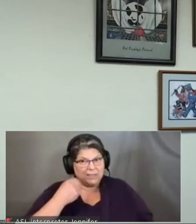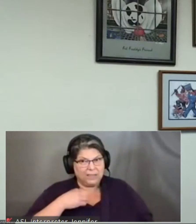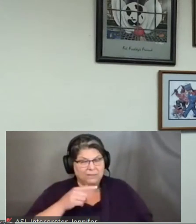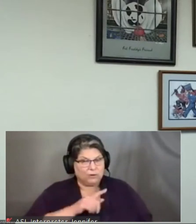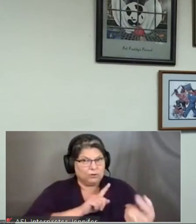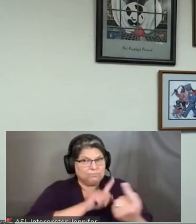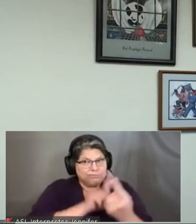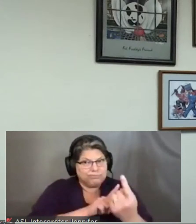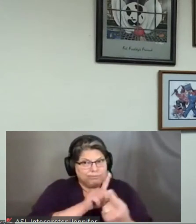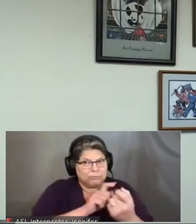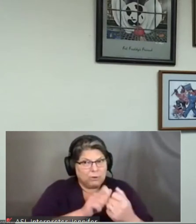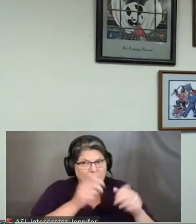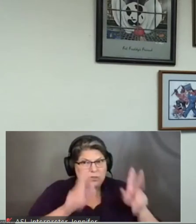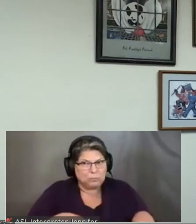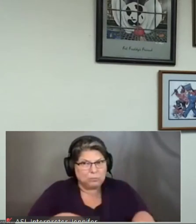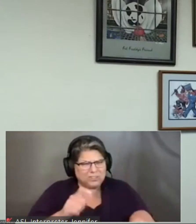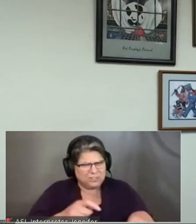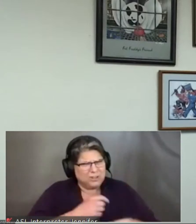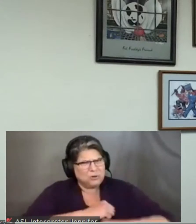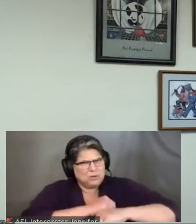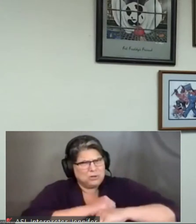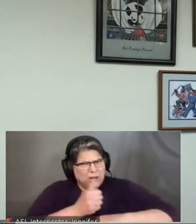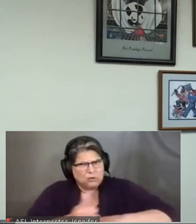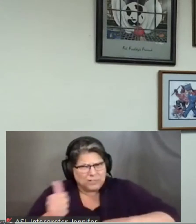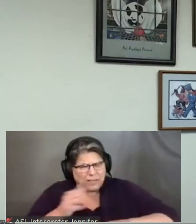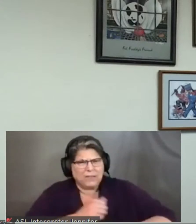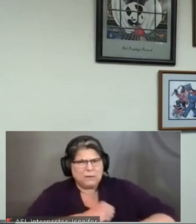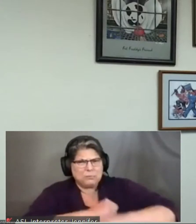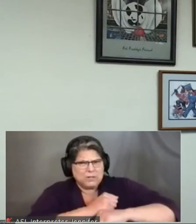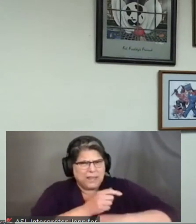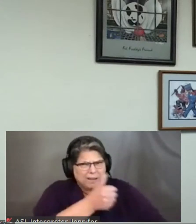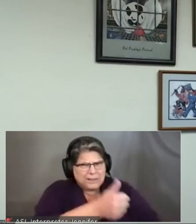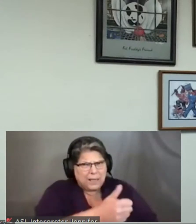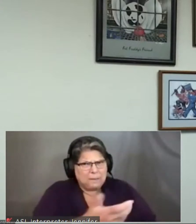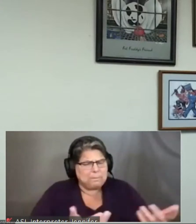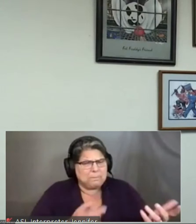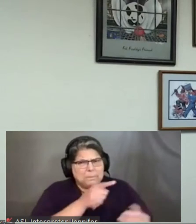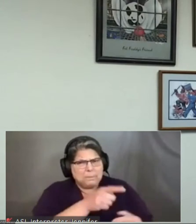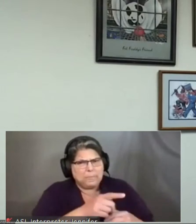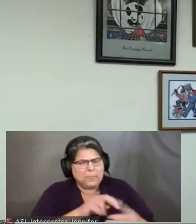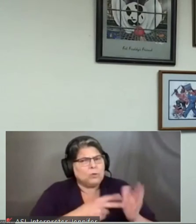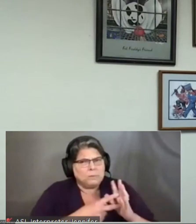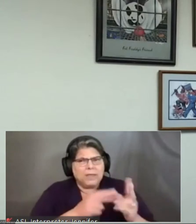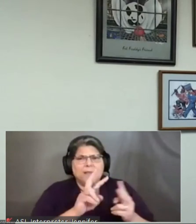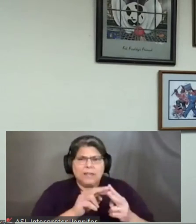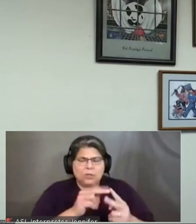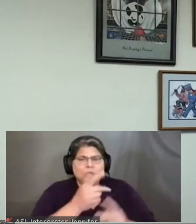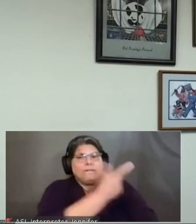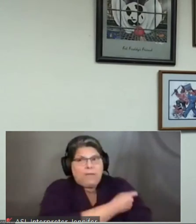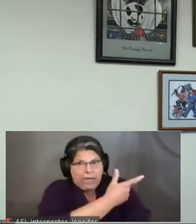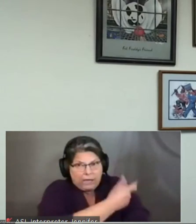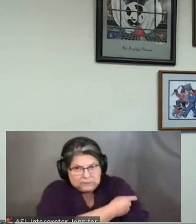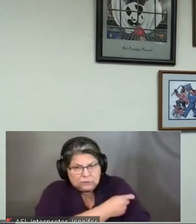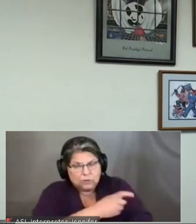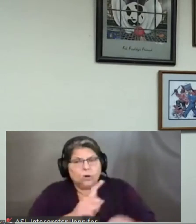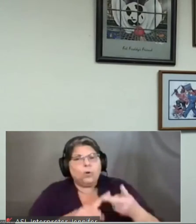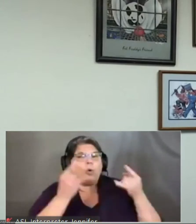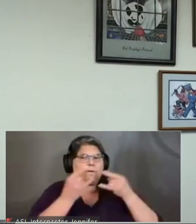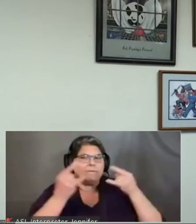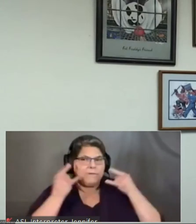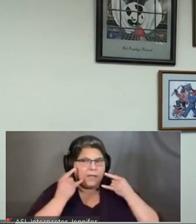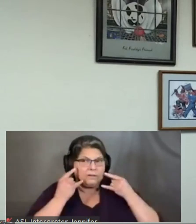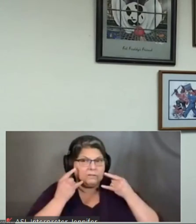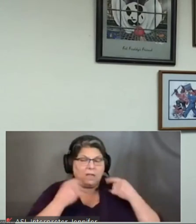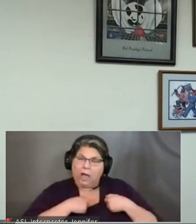another person, you should protect yourself and you should protect them. And that would be with a mask or a vaccination. And I would lean at this point to a